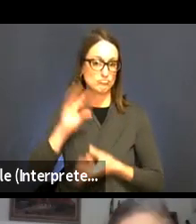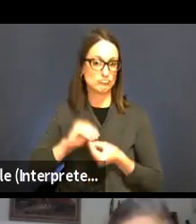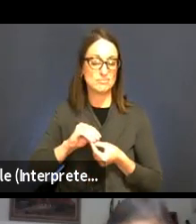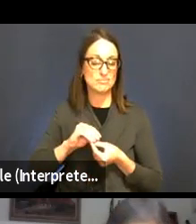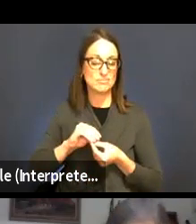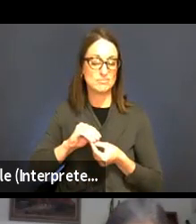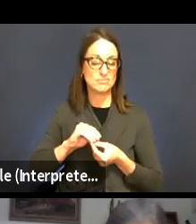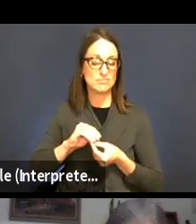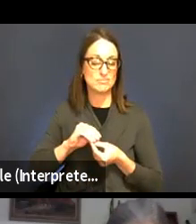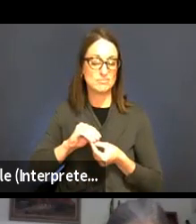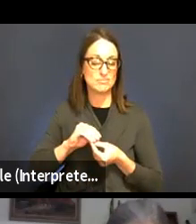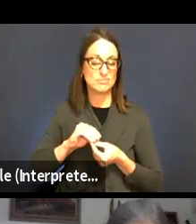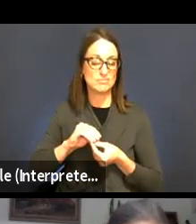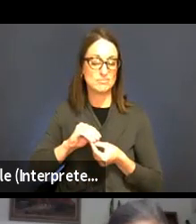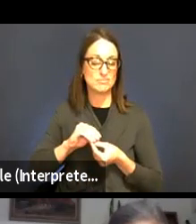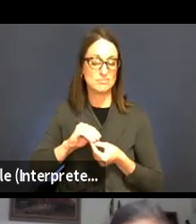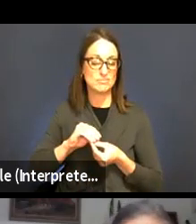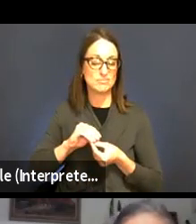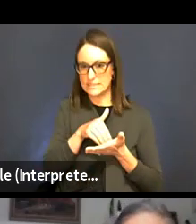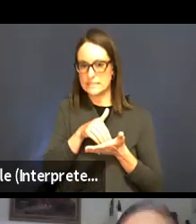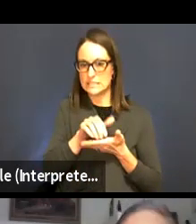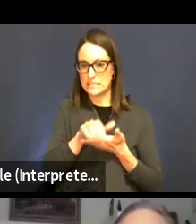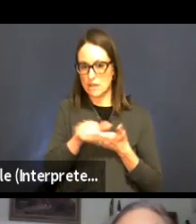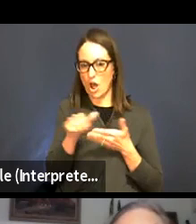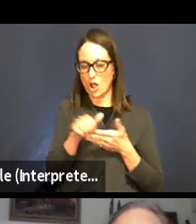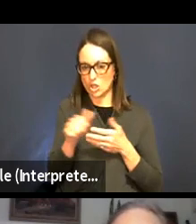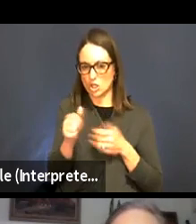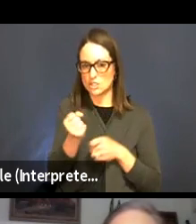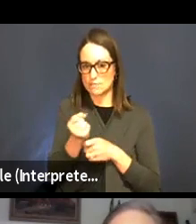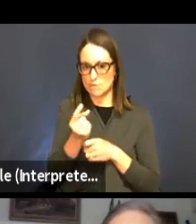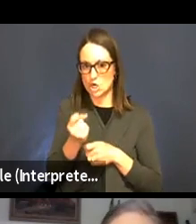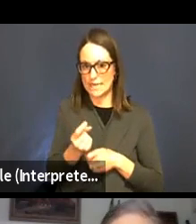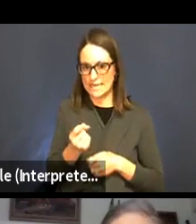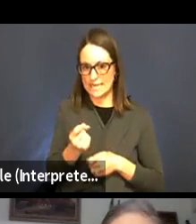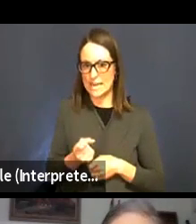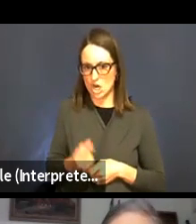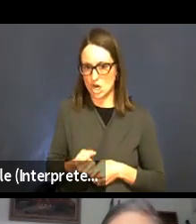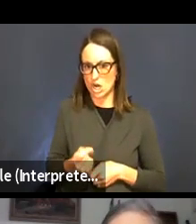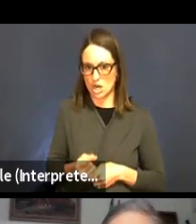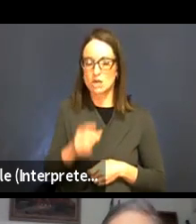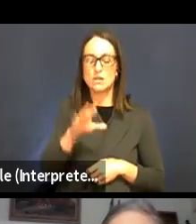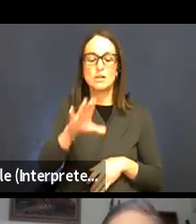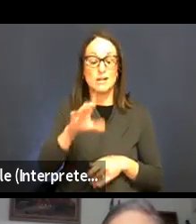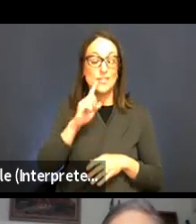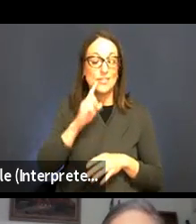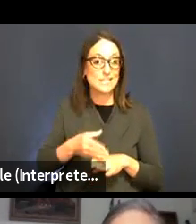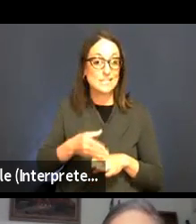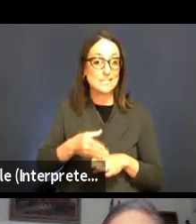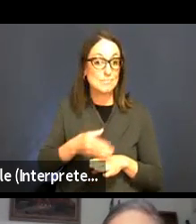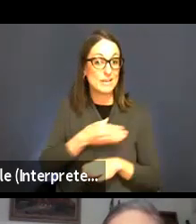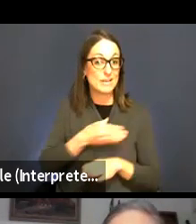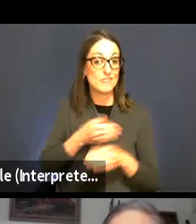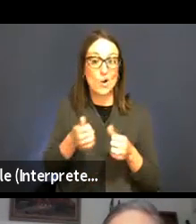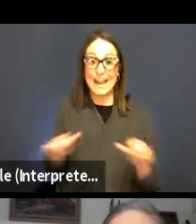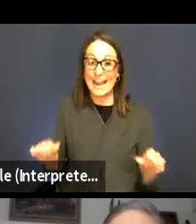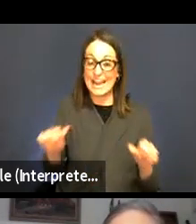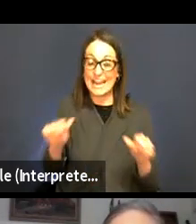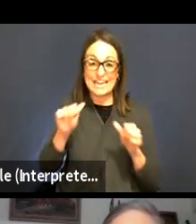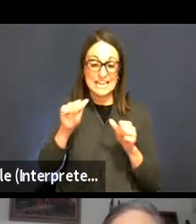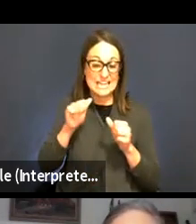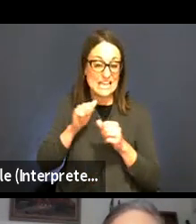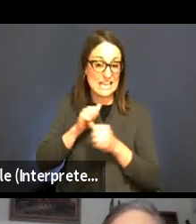per year. And that is before any kind of institutional scholarship or discounting. That's the sticker